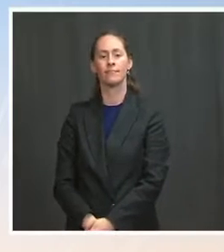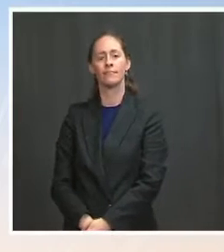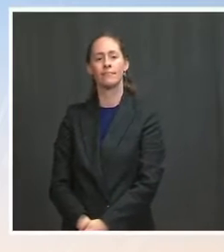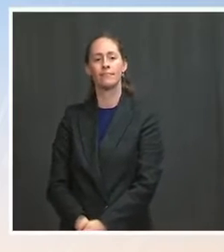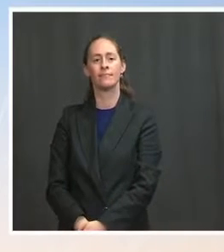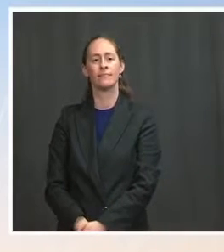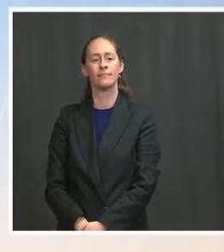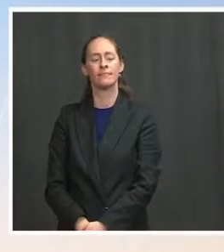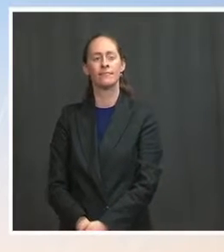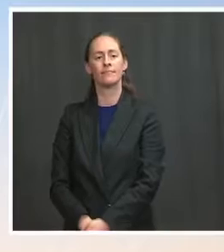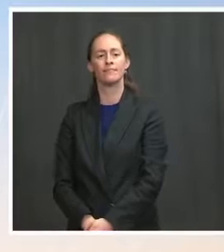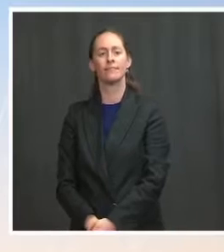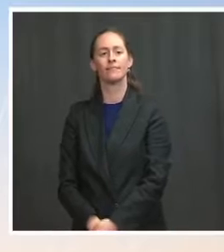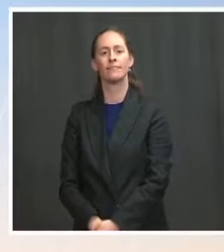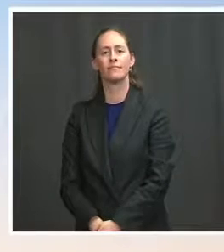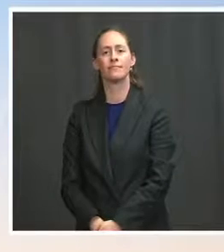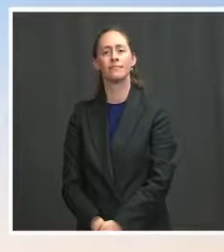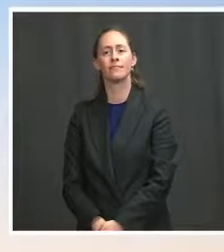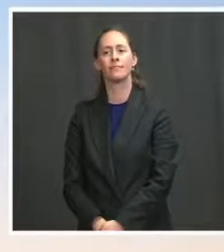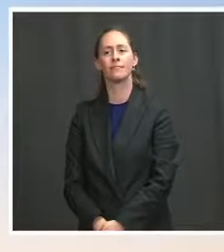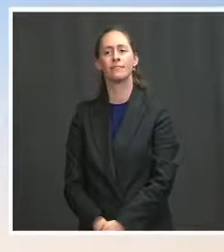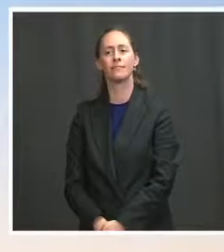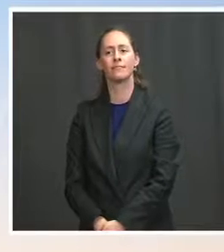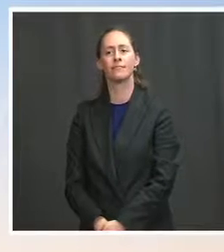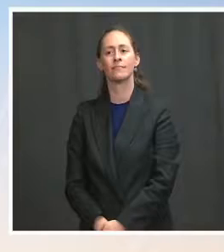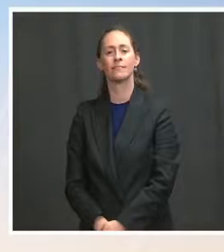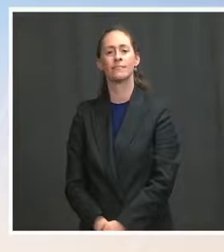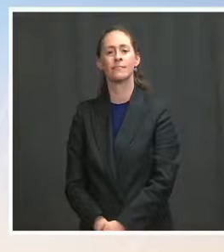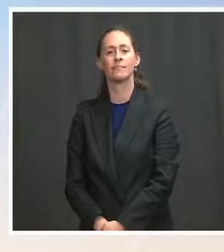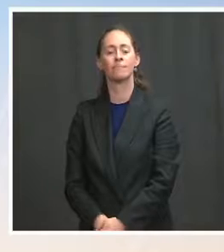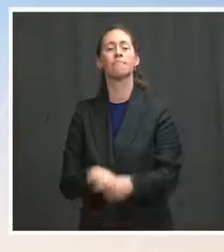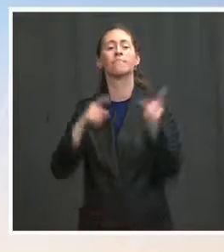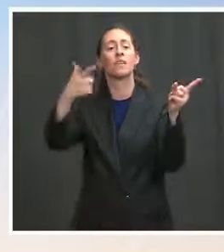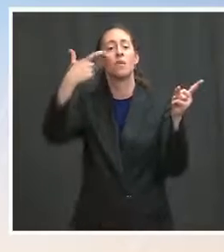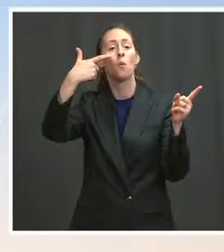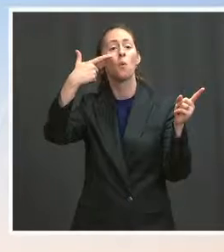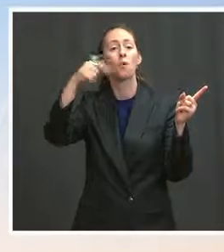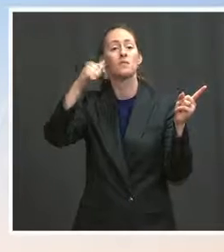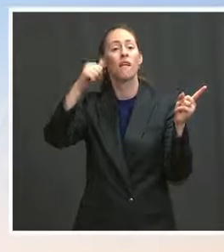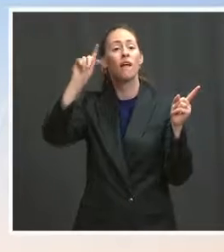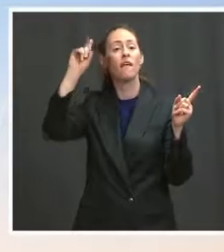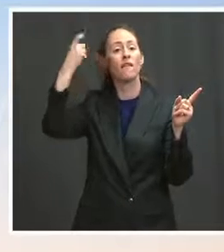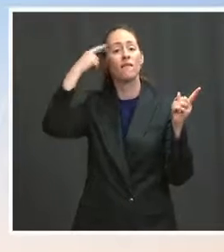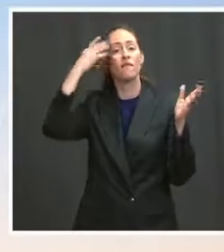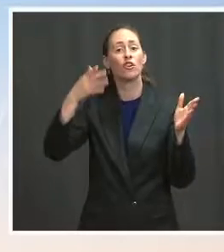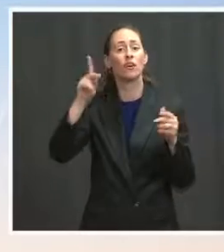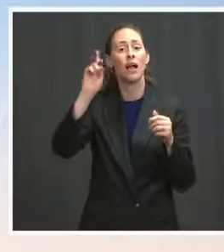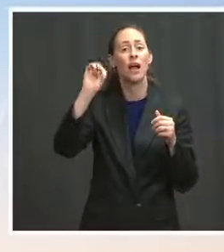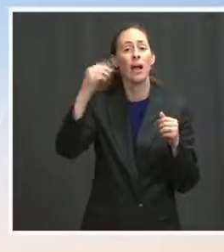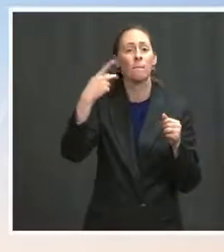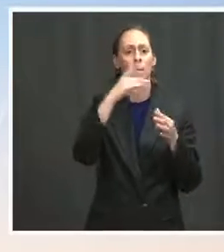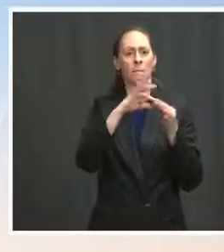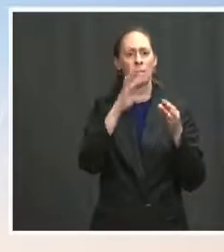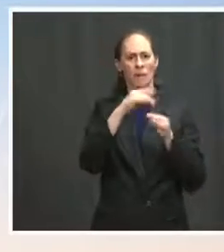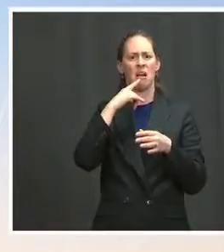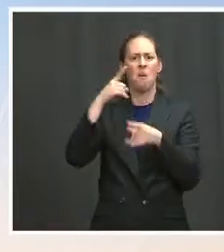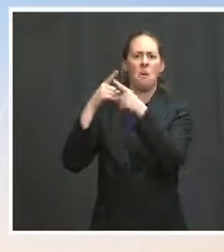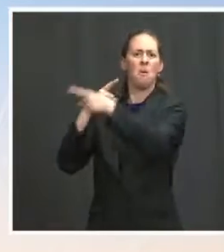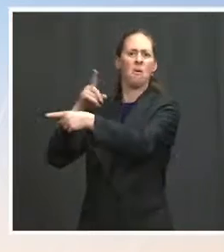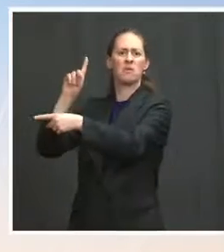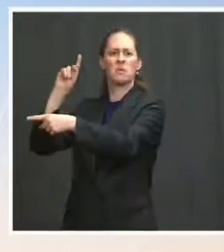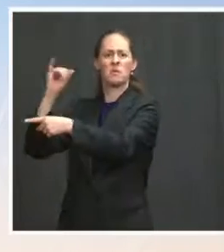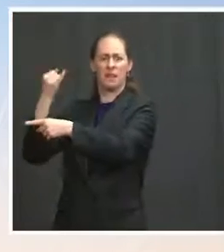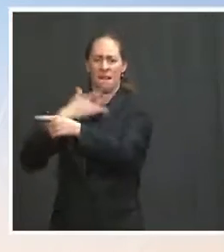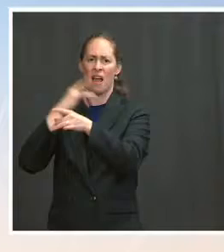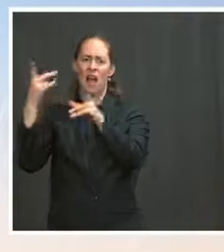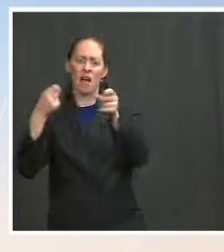Governor Brian Kemp today accused the president and his allies of weaponizing the Justice Department to undermine election integrity. What's the White House reaction to that? I